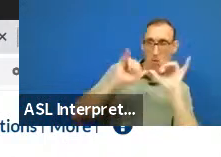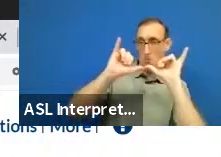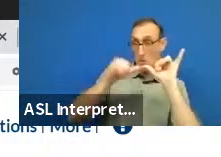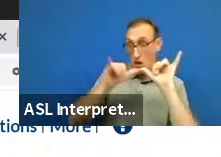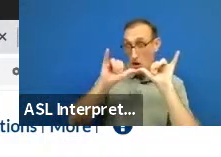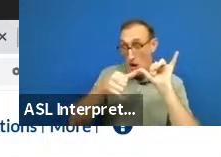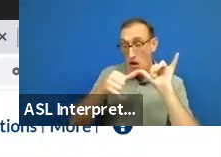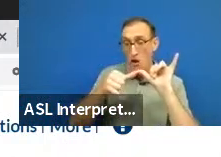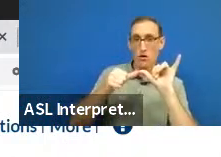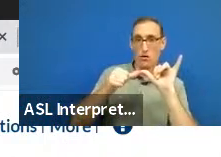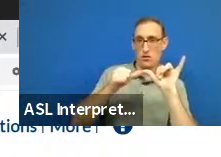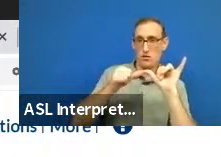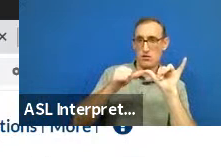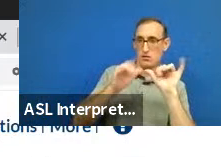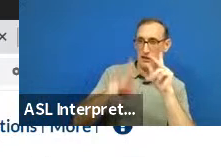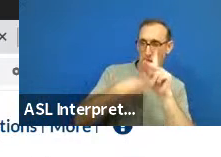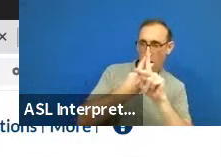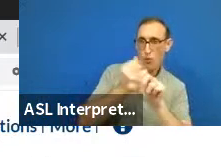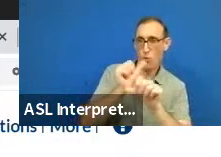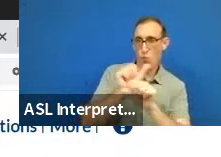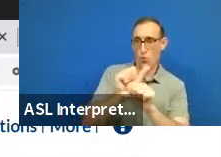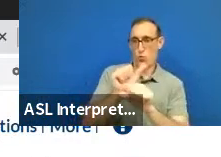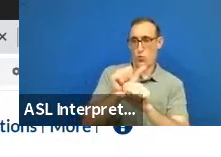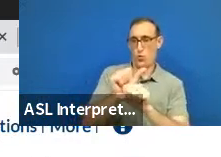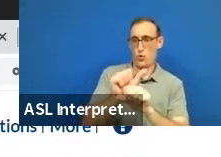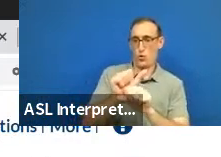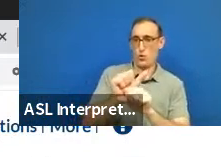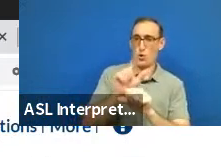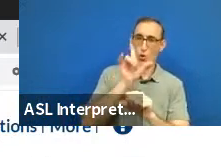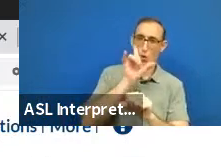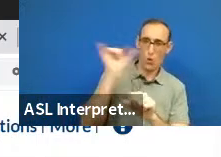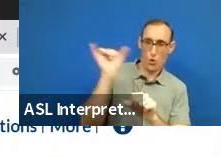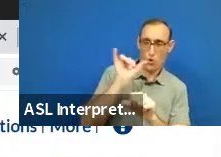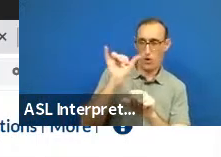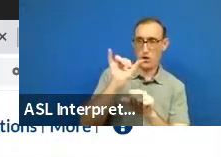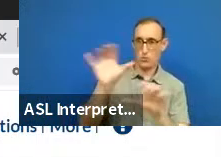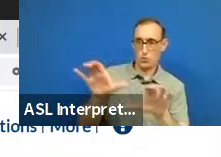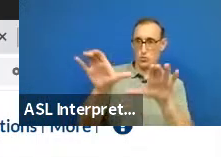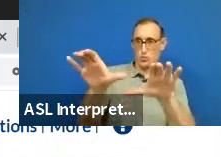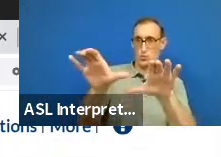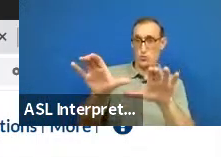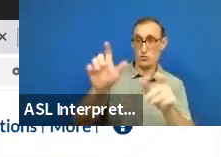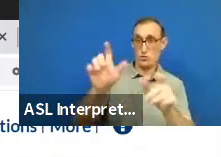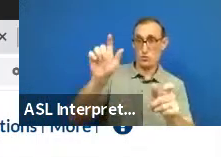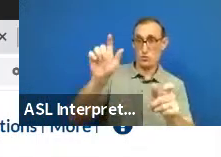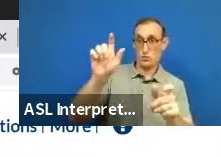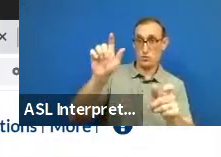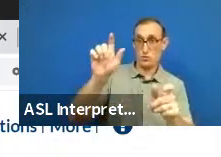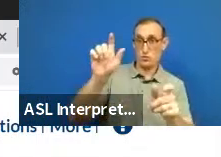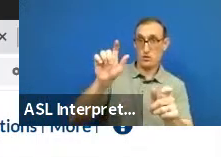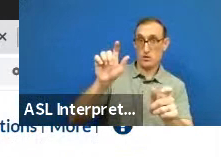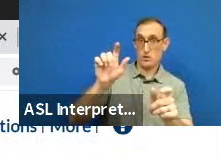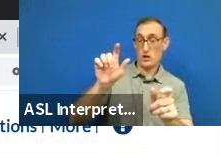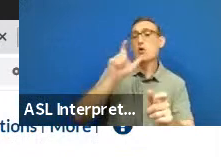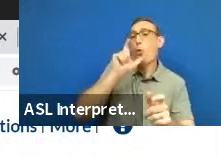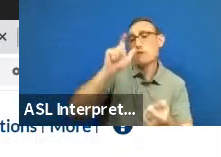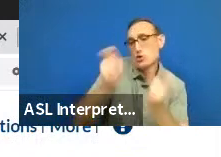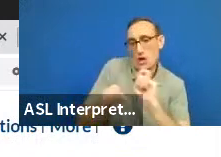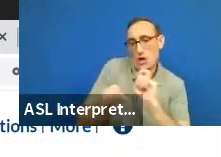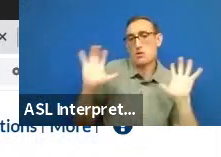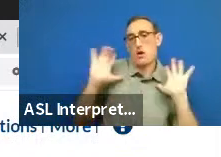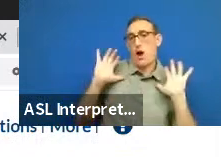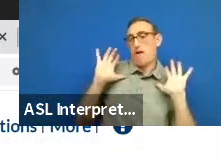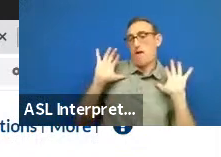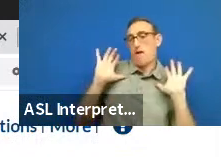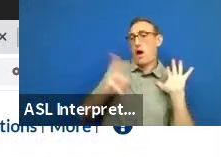the quality of the work that we're doing. Doesn't have to change at all. I've got 2 more years and yeah, I'm good.